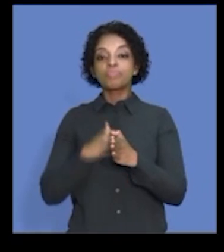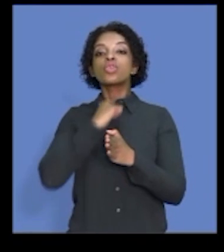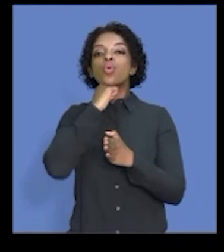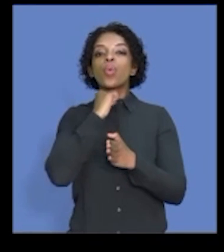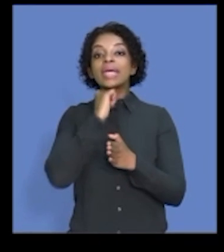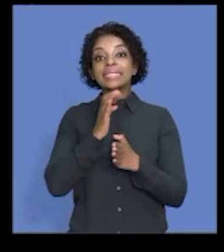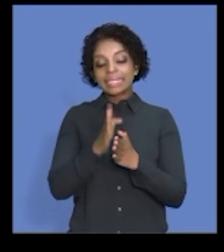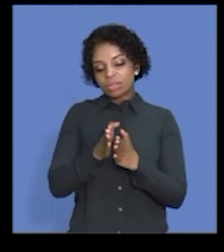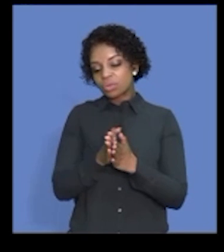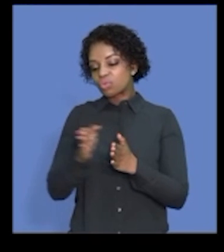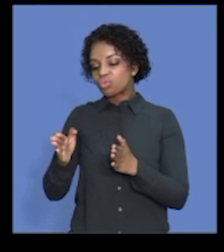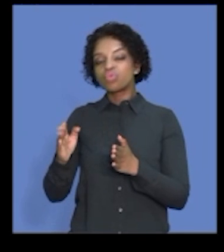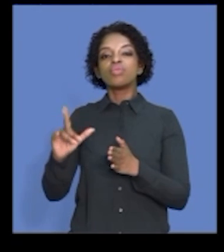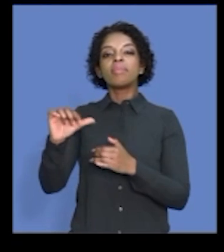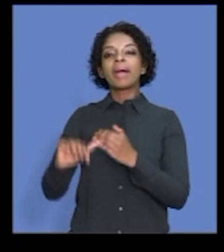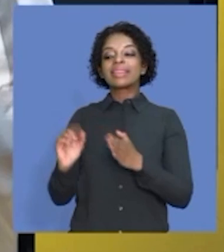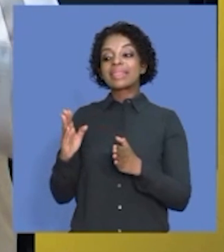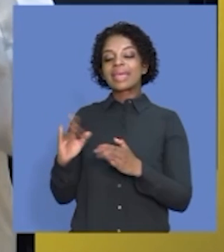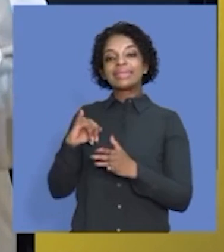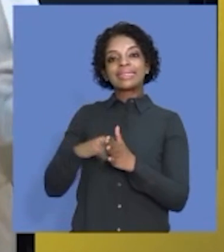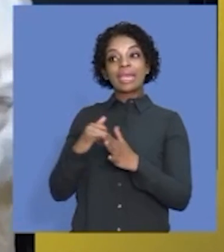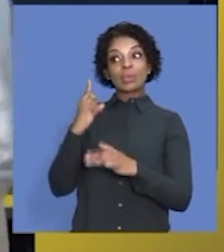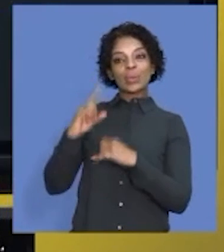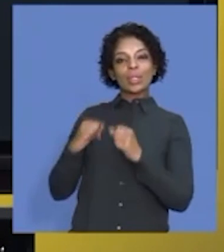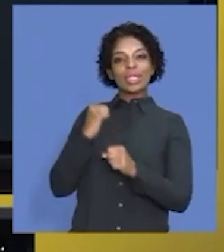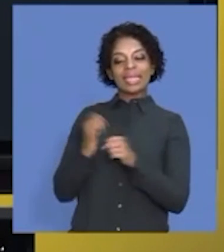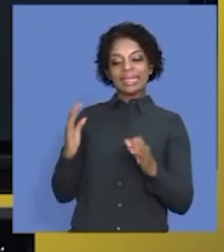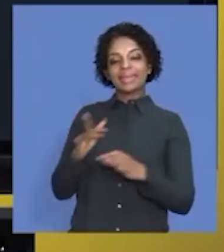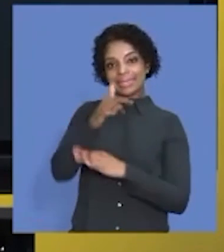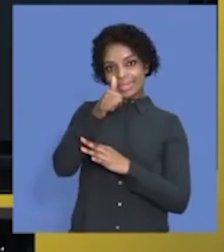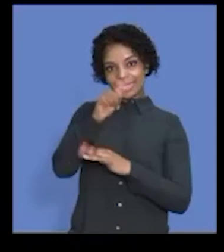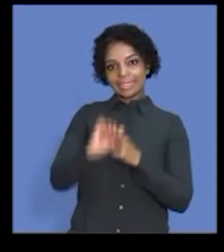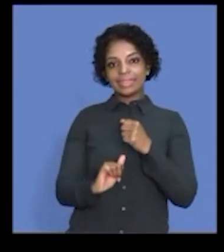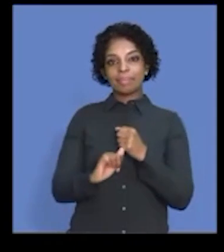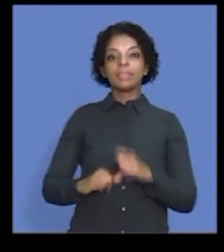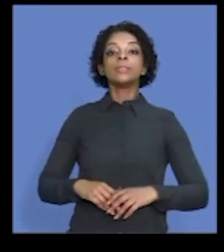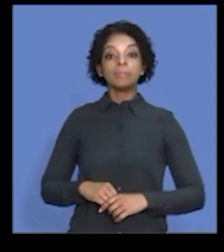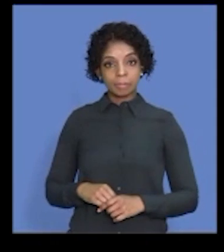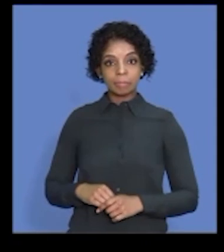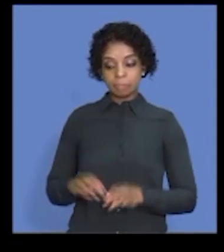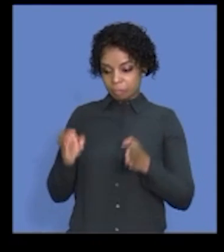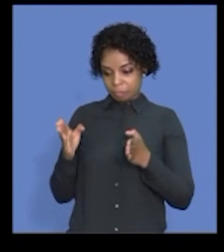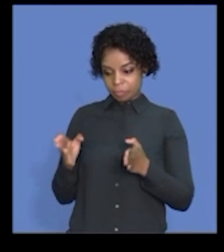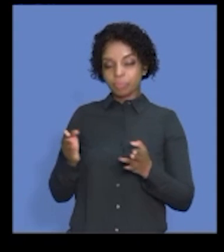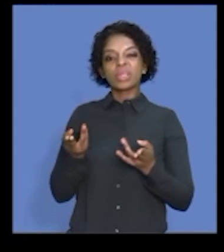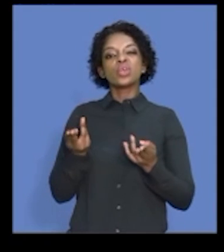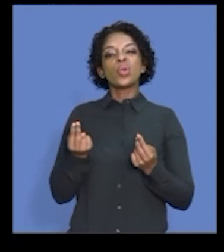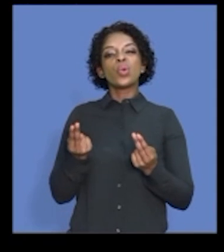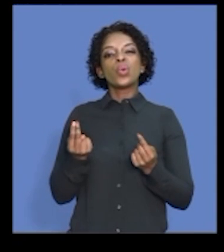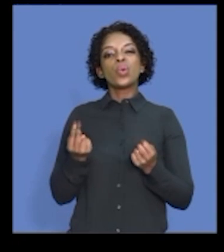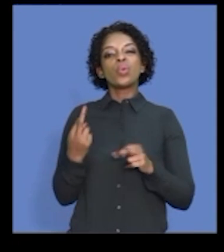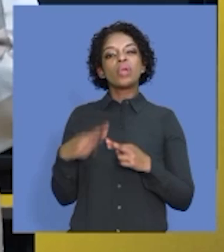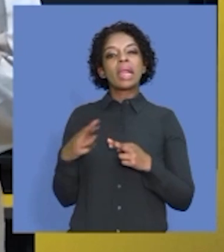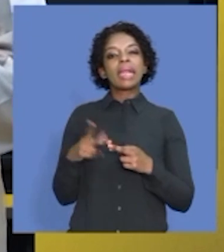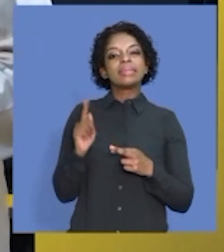6 months. Okay? Count your months and you will find that you have 6 months of the new rental. Why the